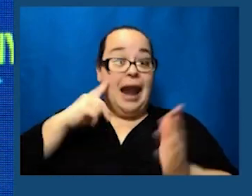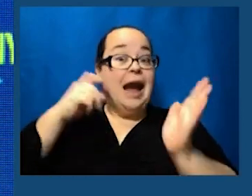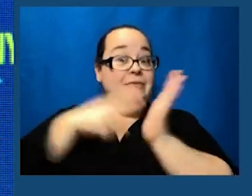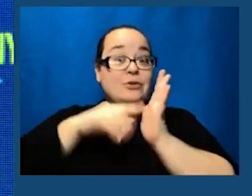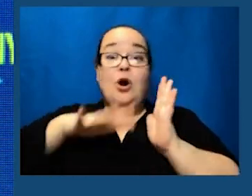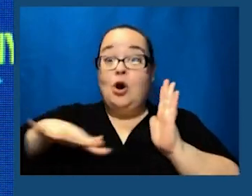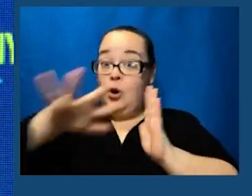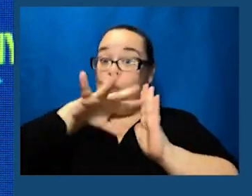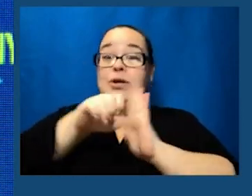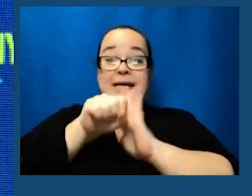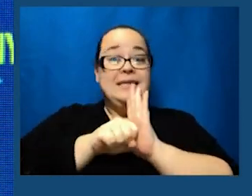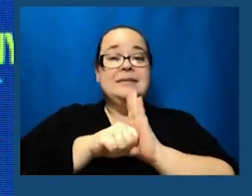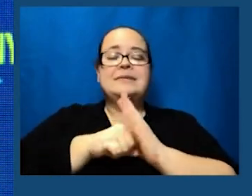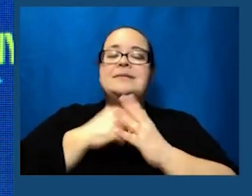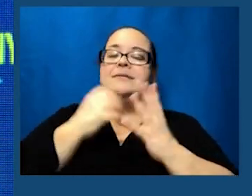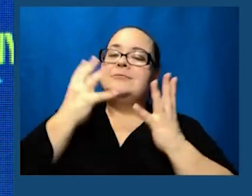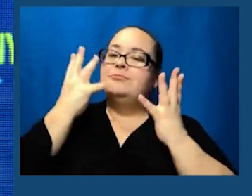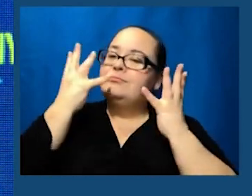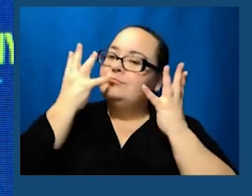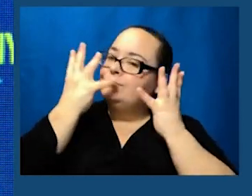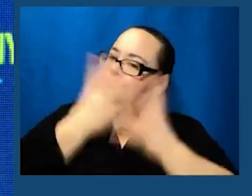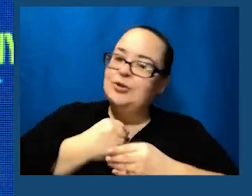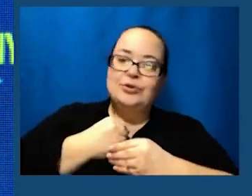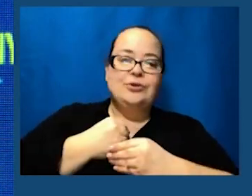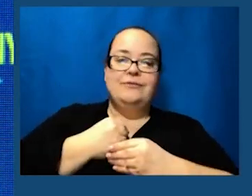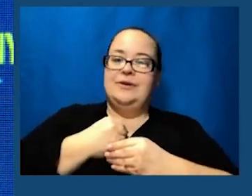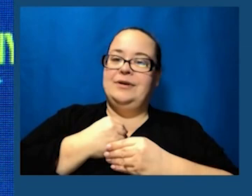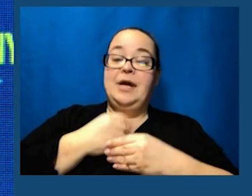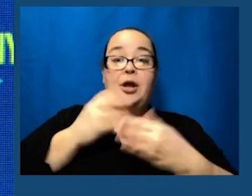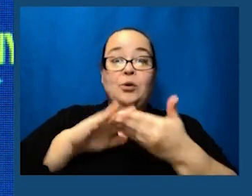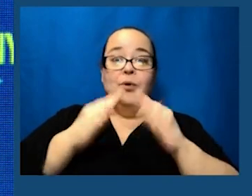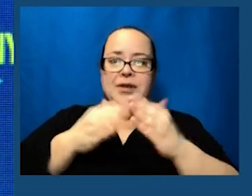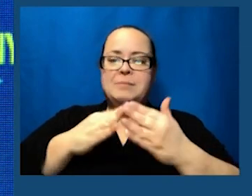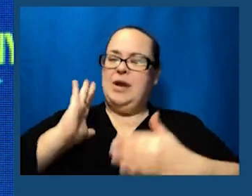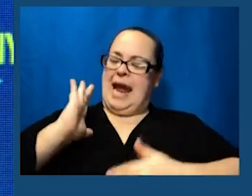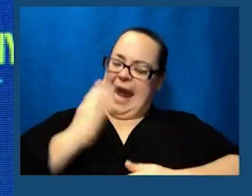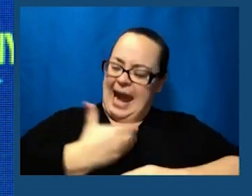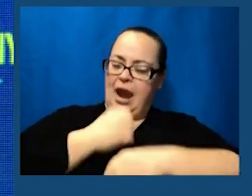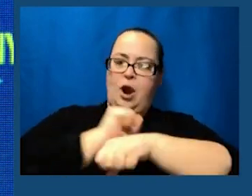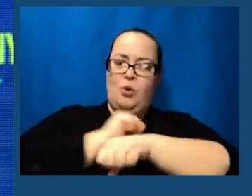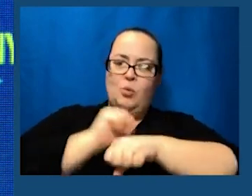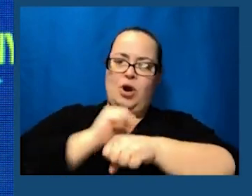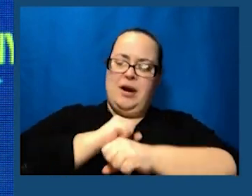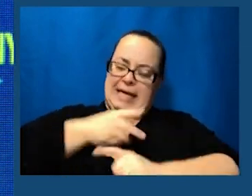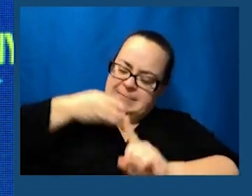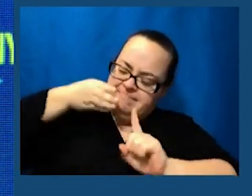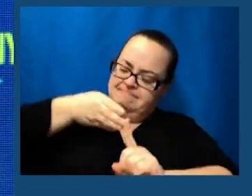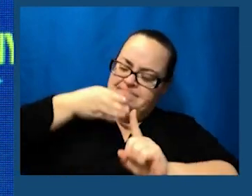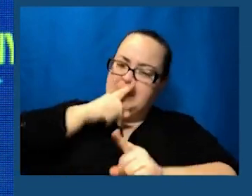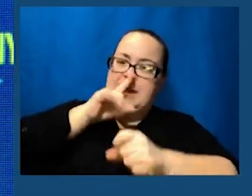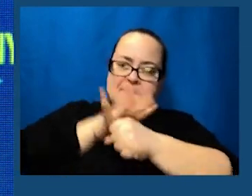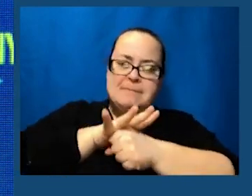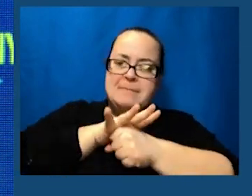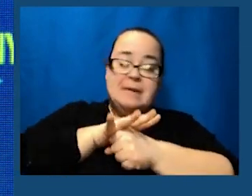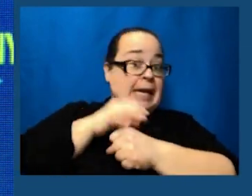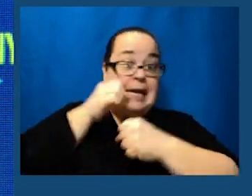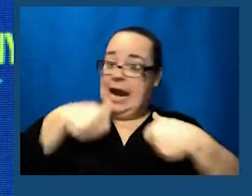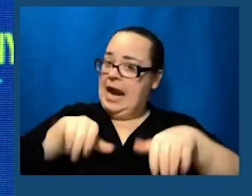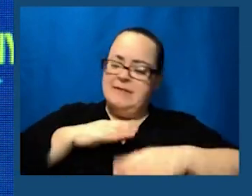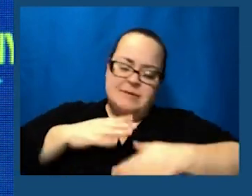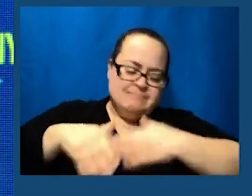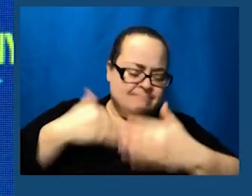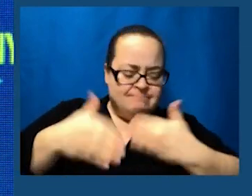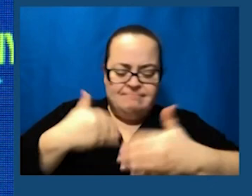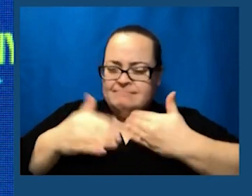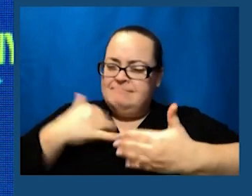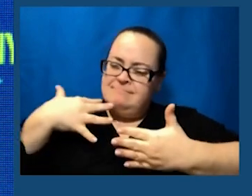beautiful experience when communities find out that because of all their hard work and staying with it and never giving up, that they are the winners, and now the future